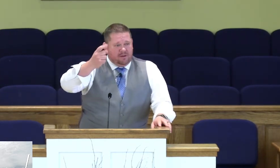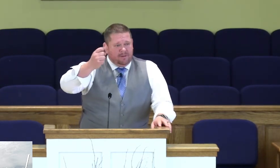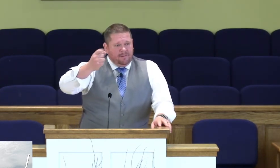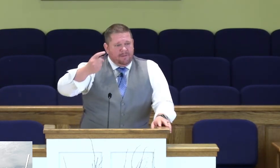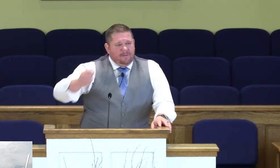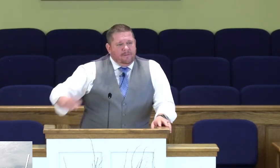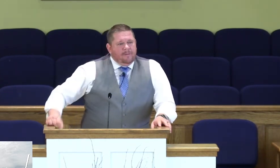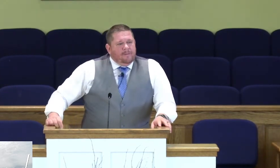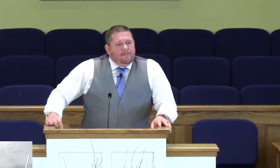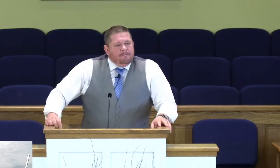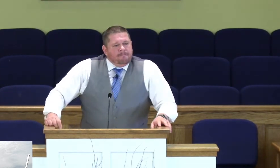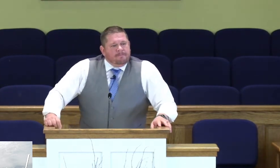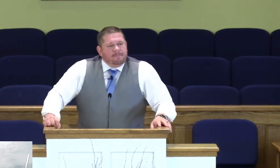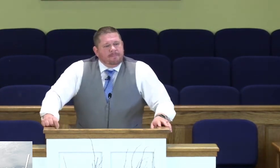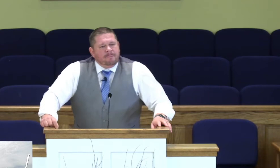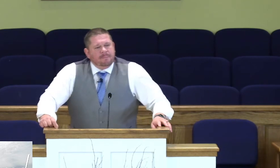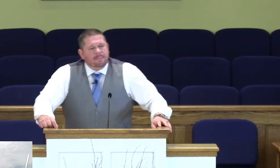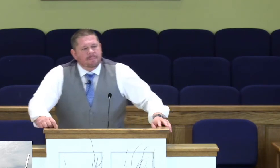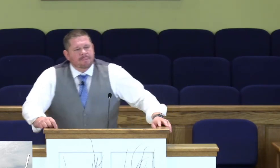11.